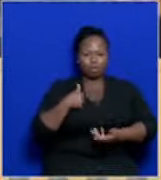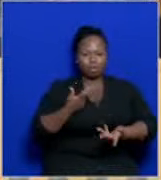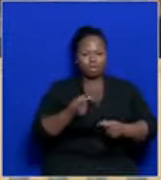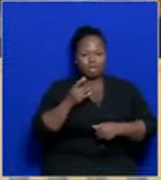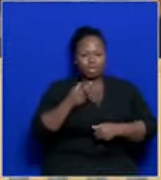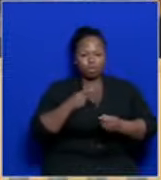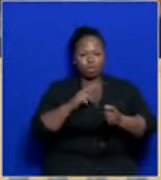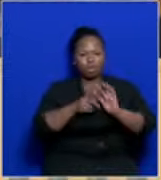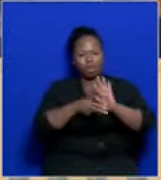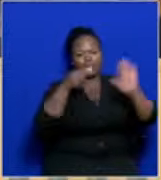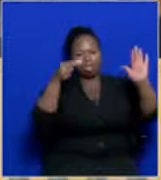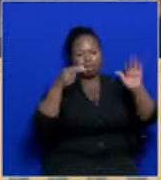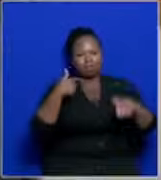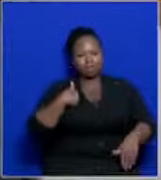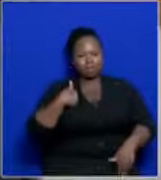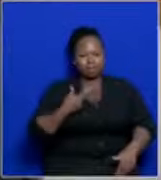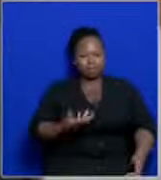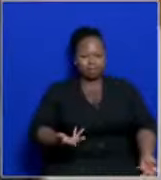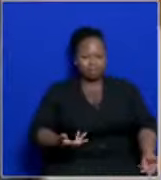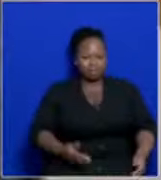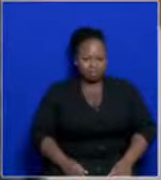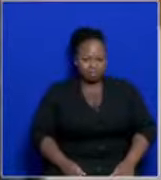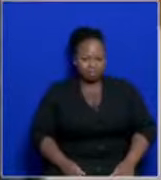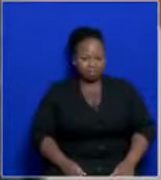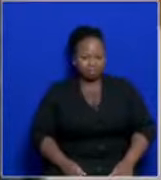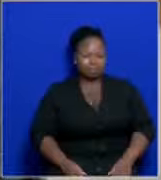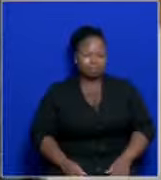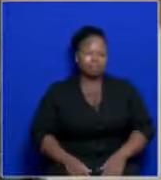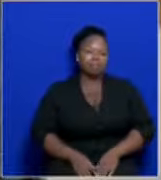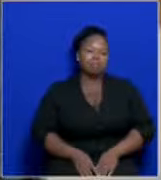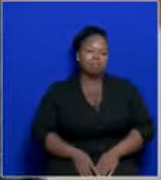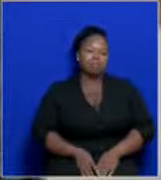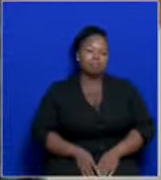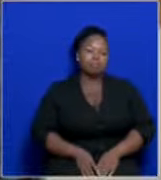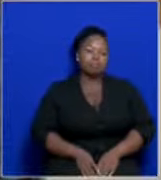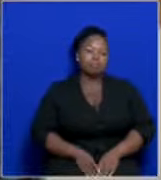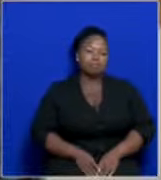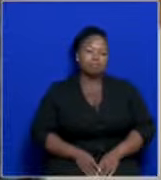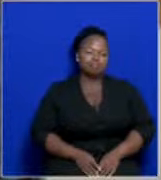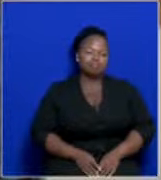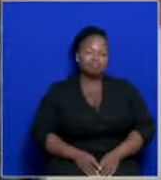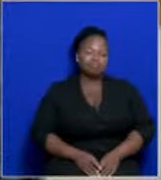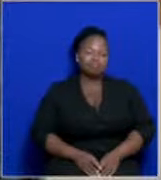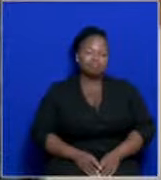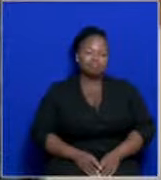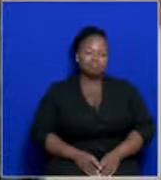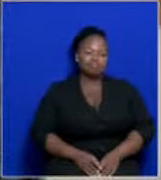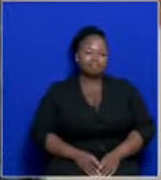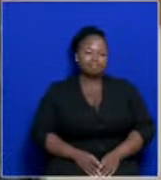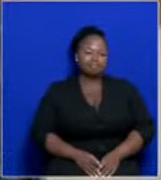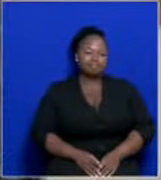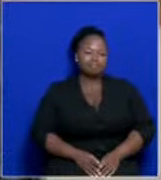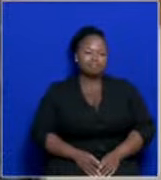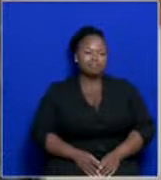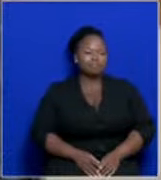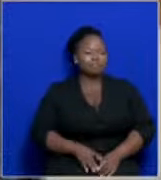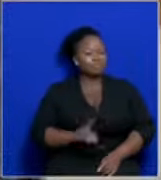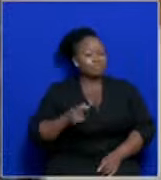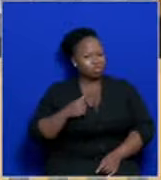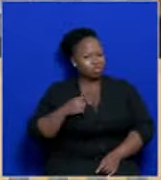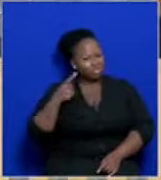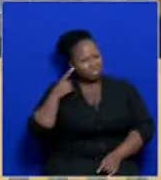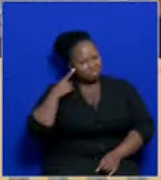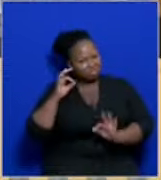Was then it not appropriate for you to send another message